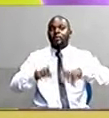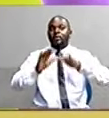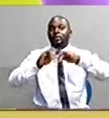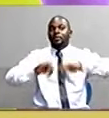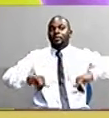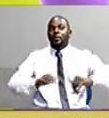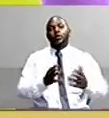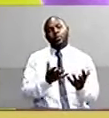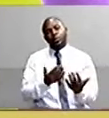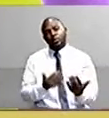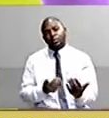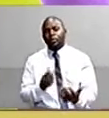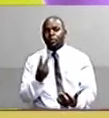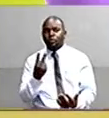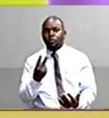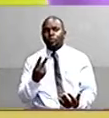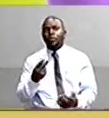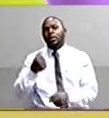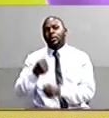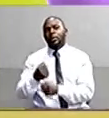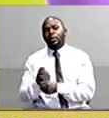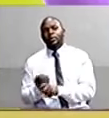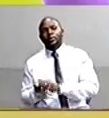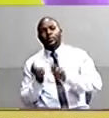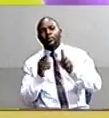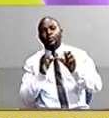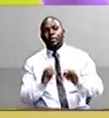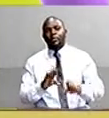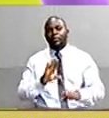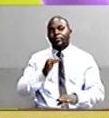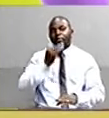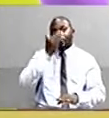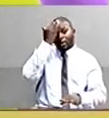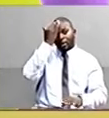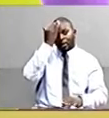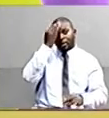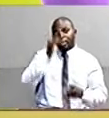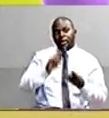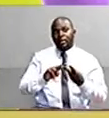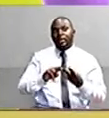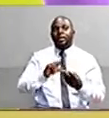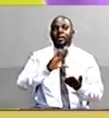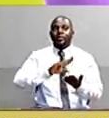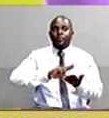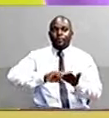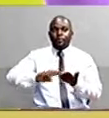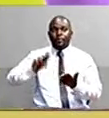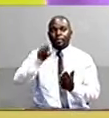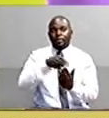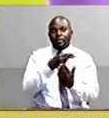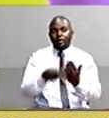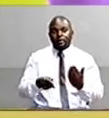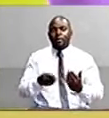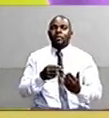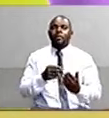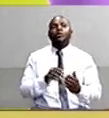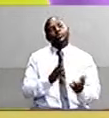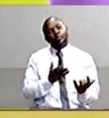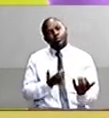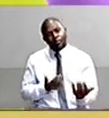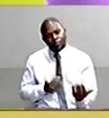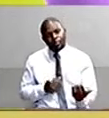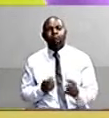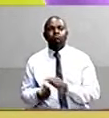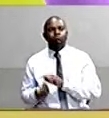for. We only have two girls who have not recorded yet, one from Balala and the other one from Iganga. Sorry, we are waiting for them. And